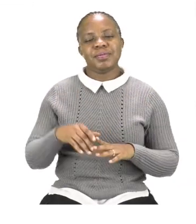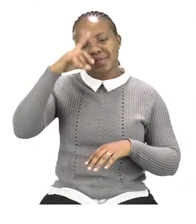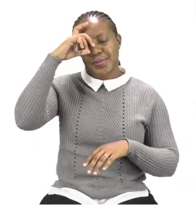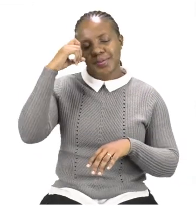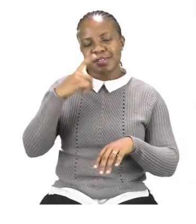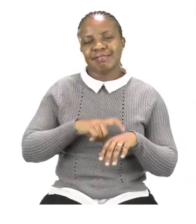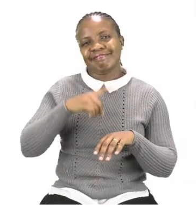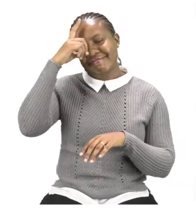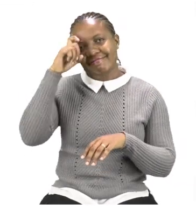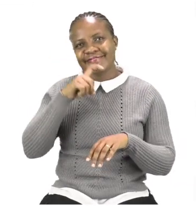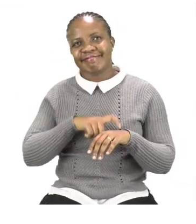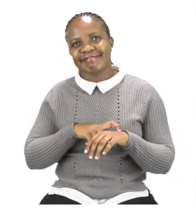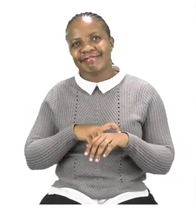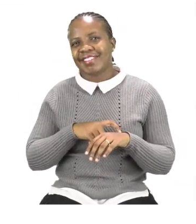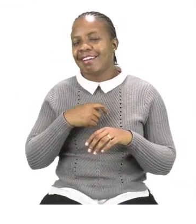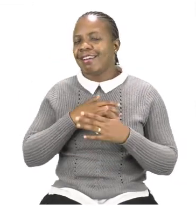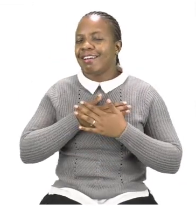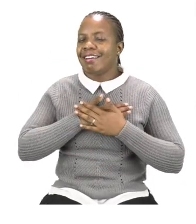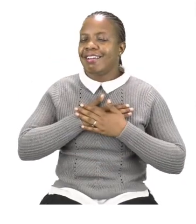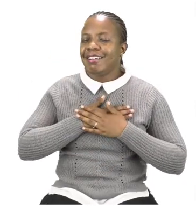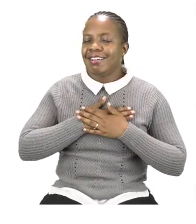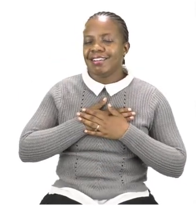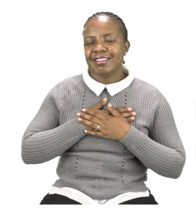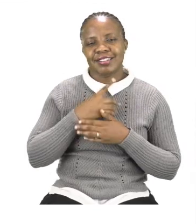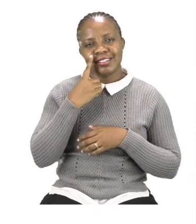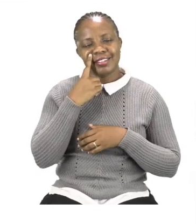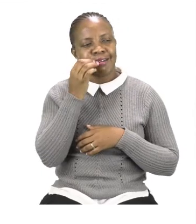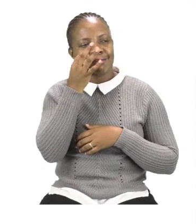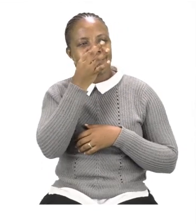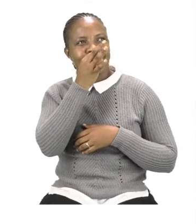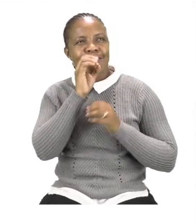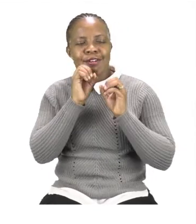summertime. I love to see the flowers bloom.